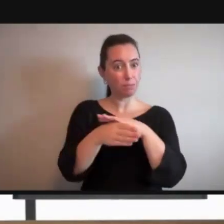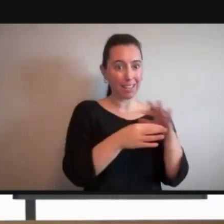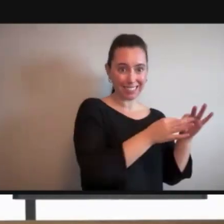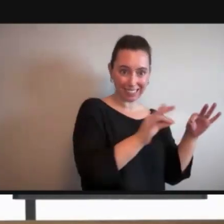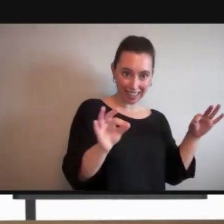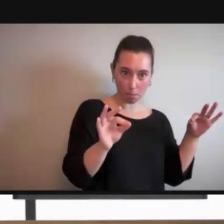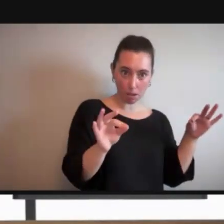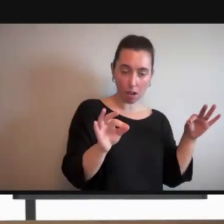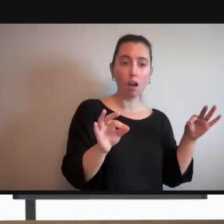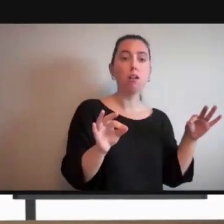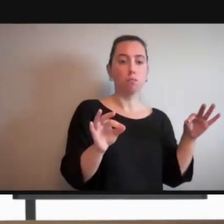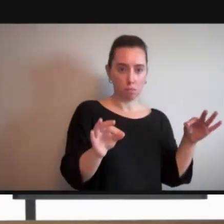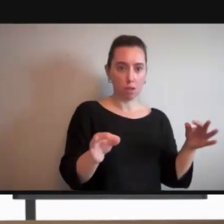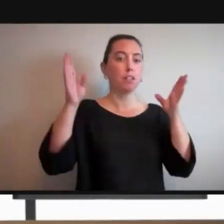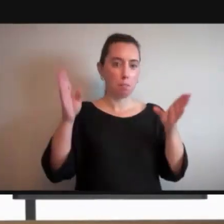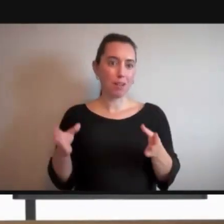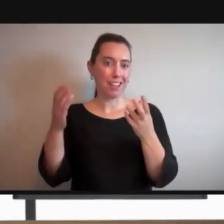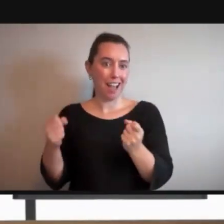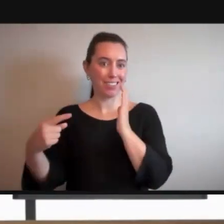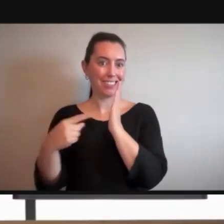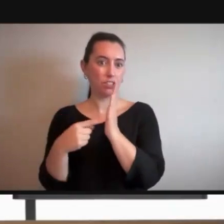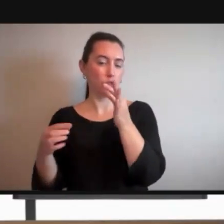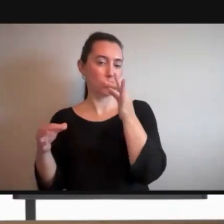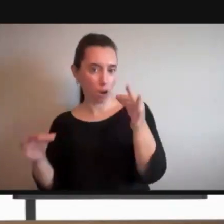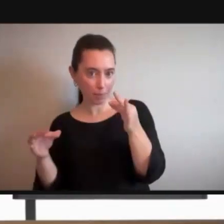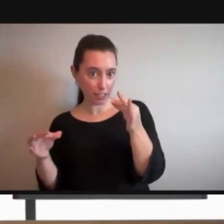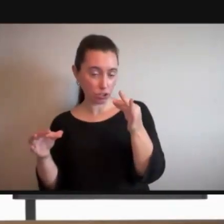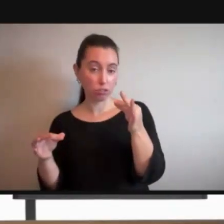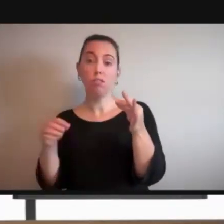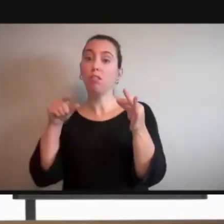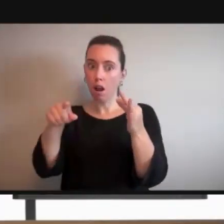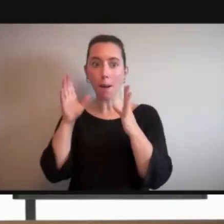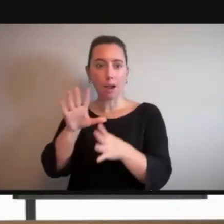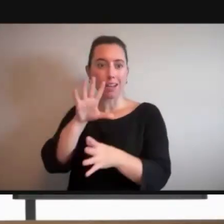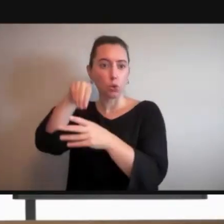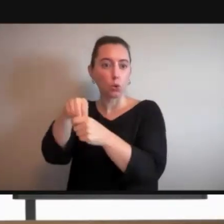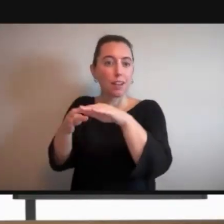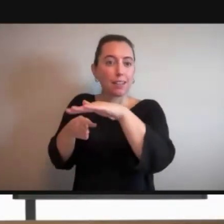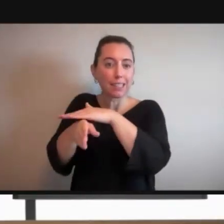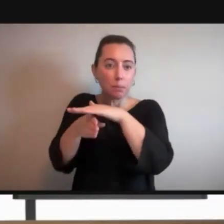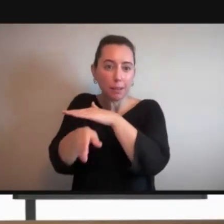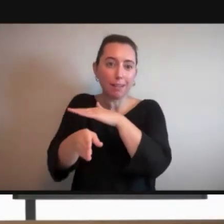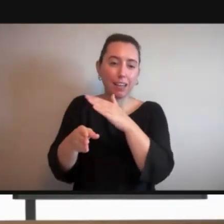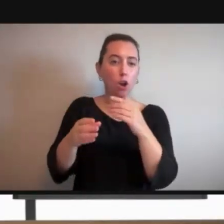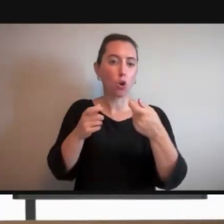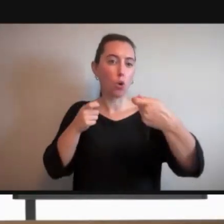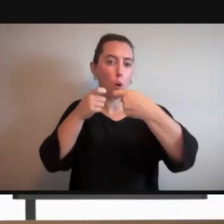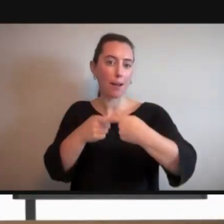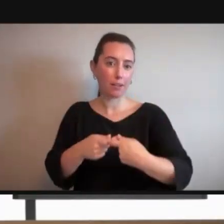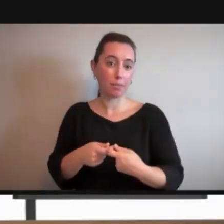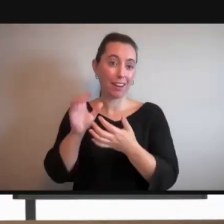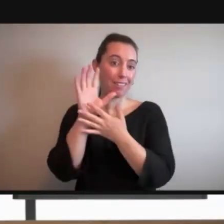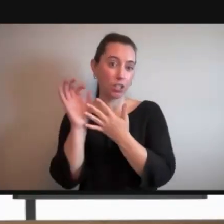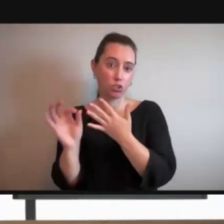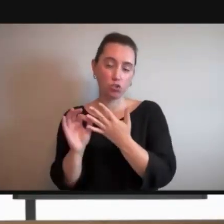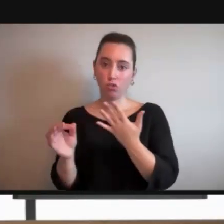providing technical documentation. And since they do that, they will also have to list accessibility and compatibility features, or whatever